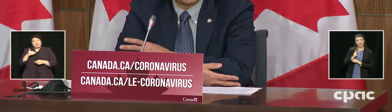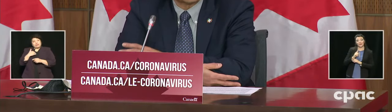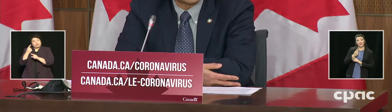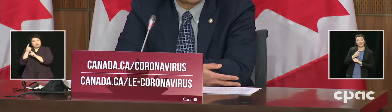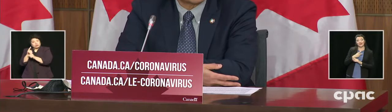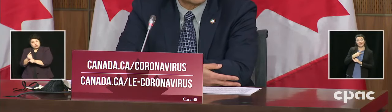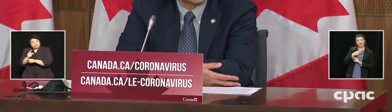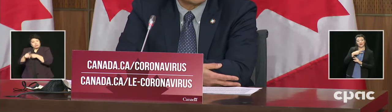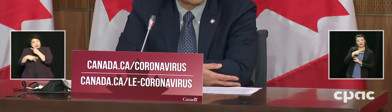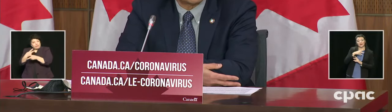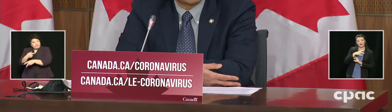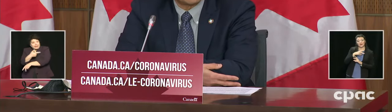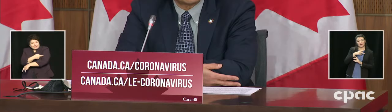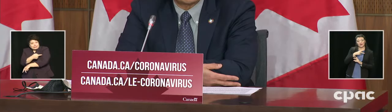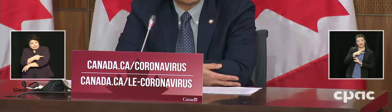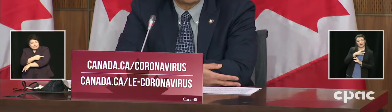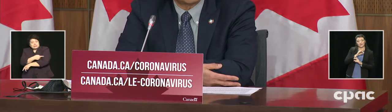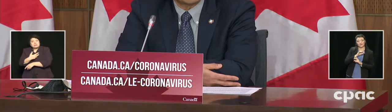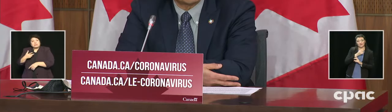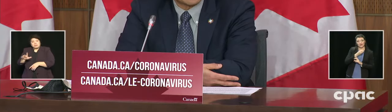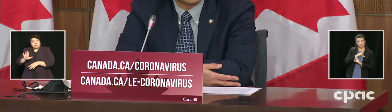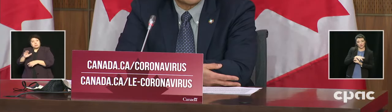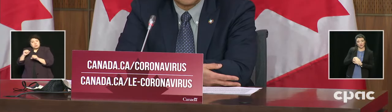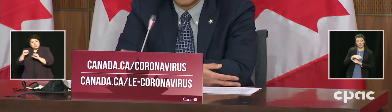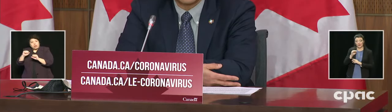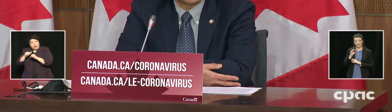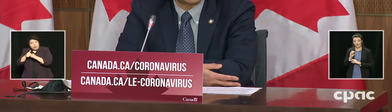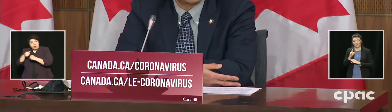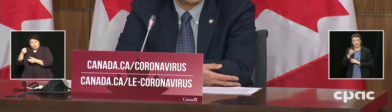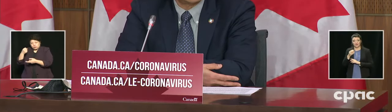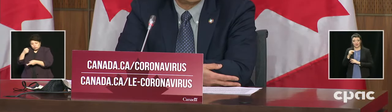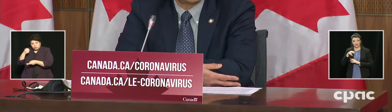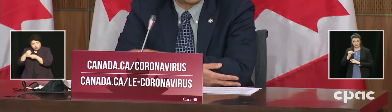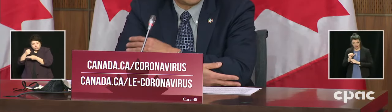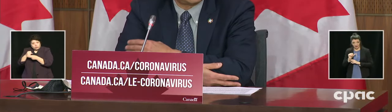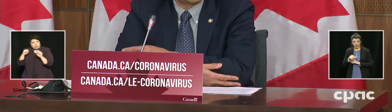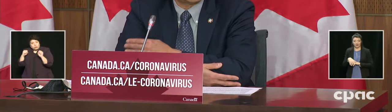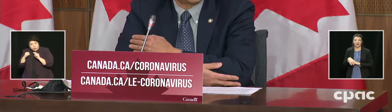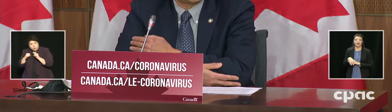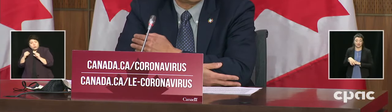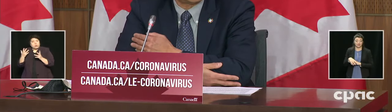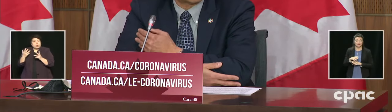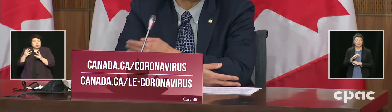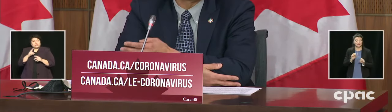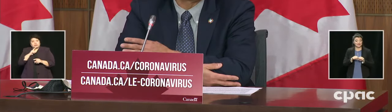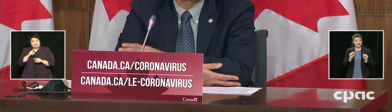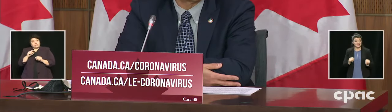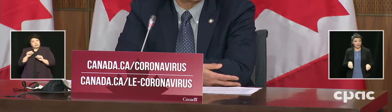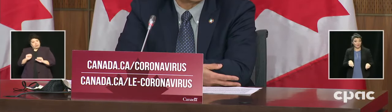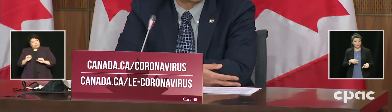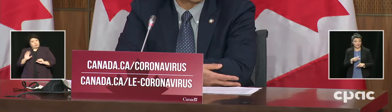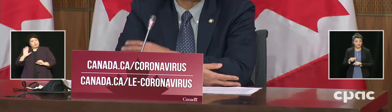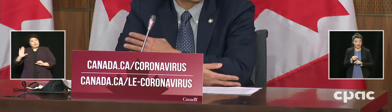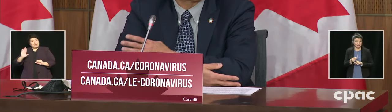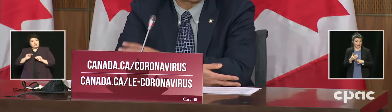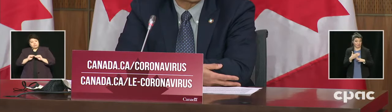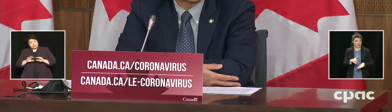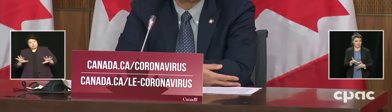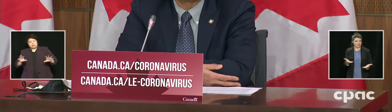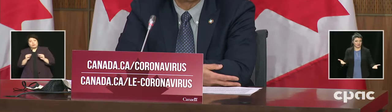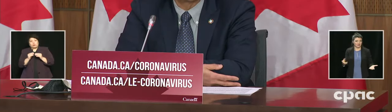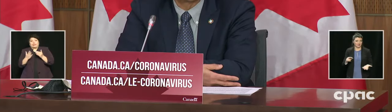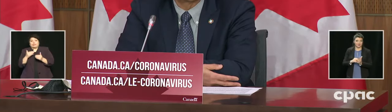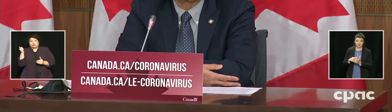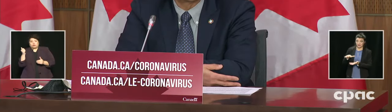with our well-established systems in the provinces and territories for vaccination, I think they would, be able to be rolled out in a much easier